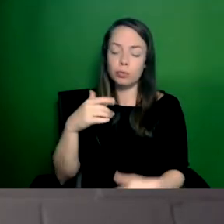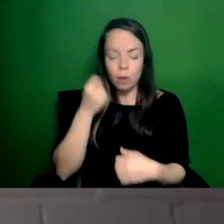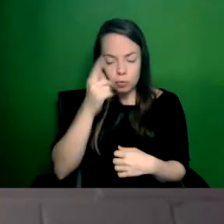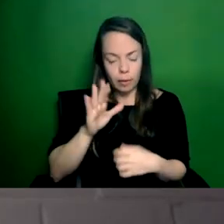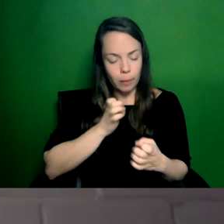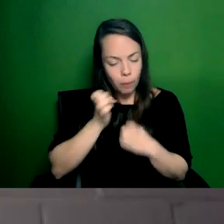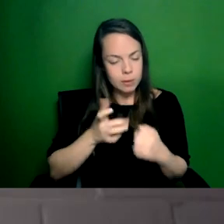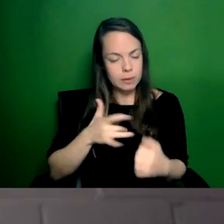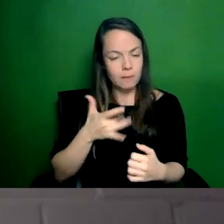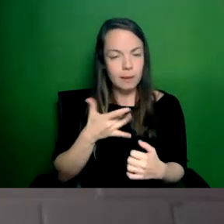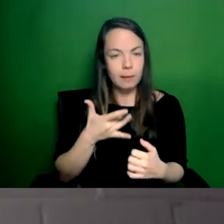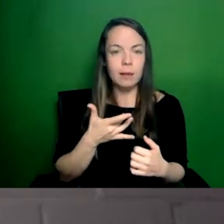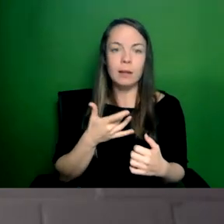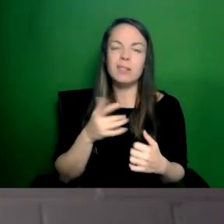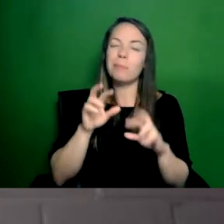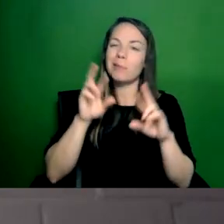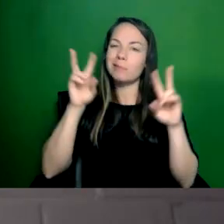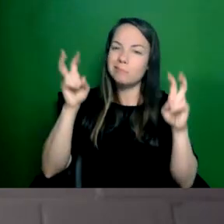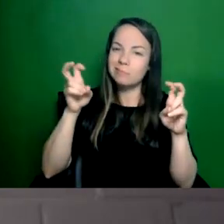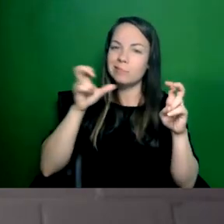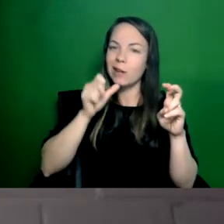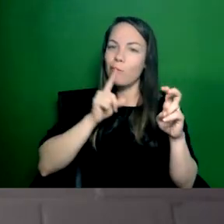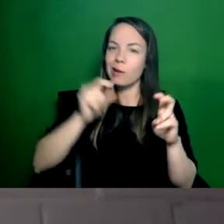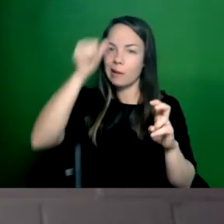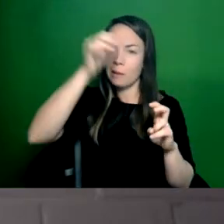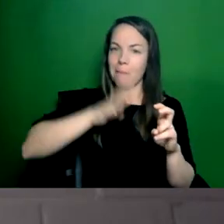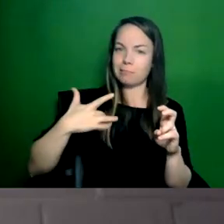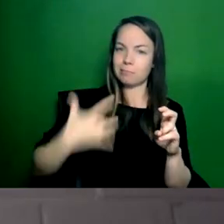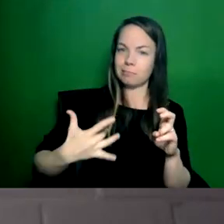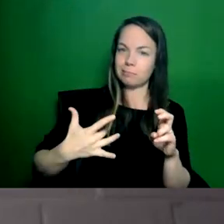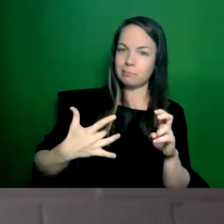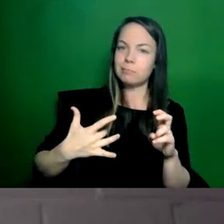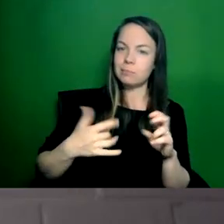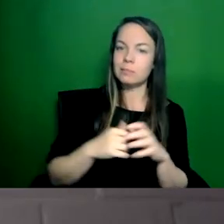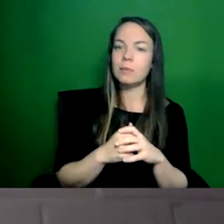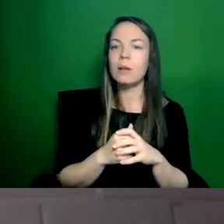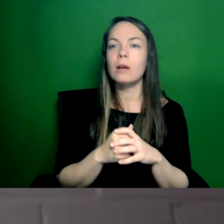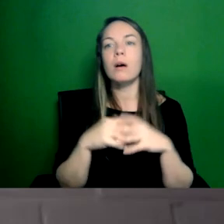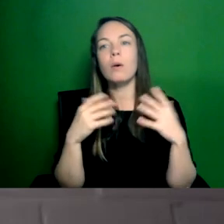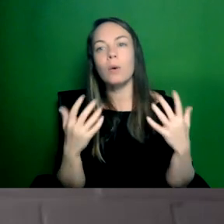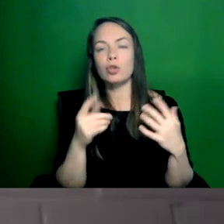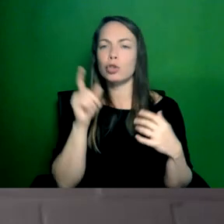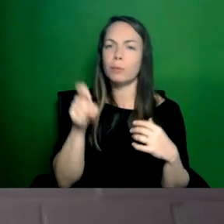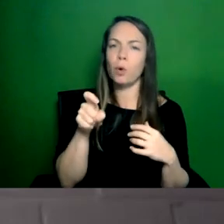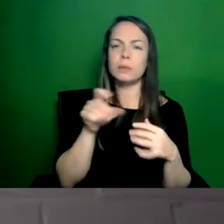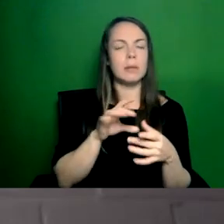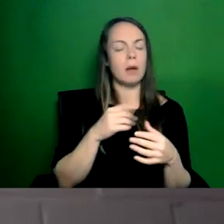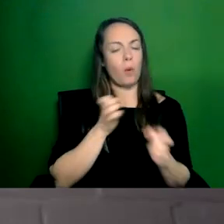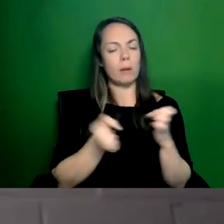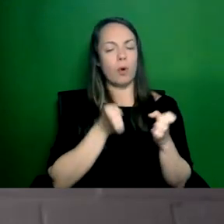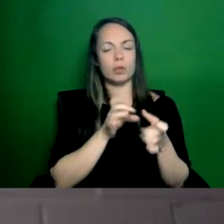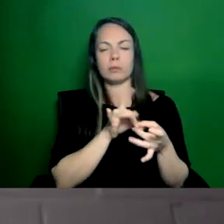which is not a very masculine thing to be in connection with. You're supposed to be disconnected from those